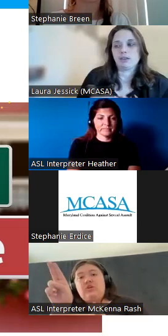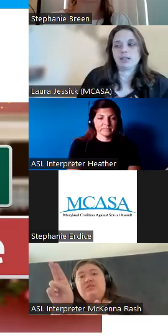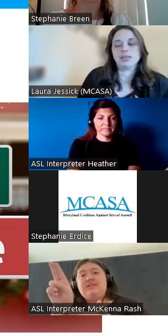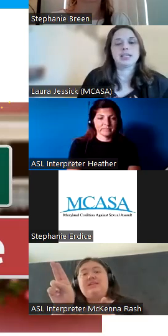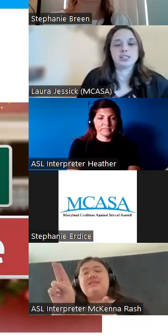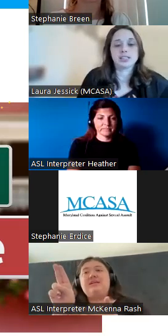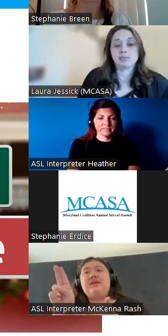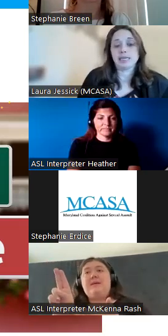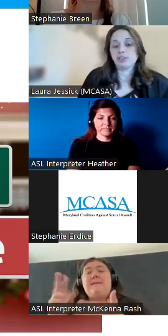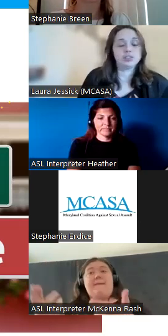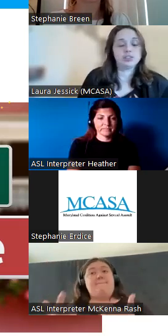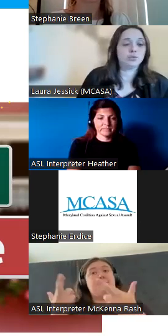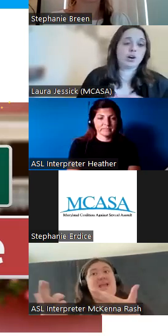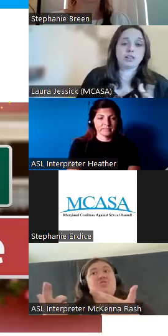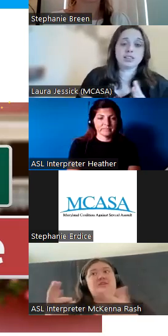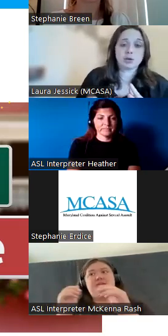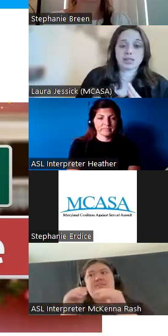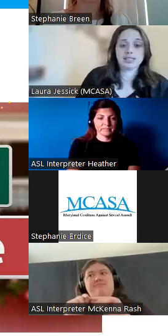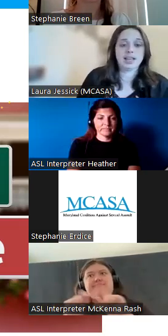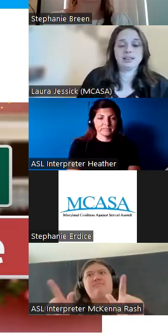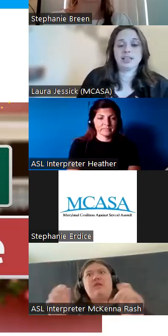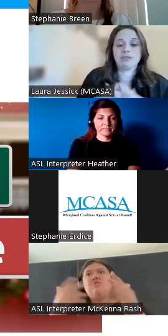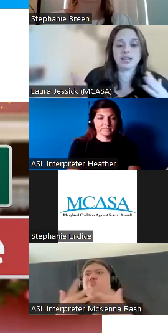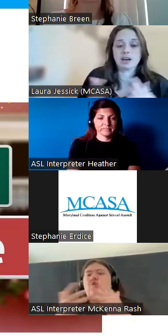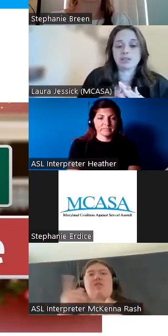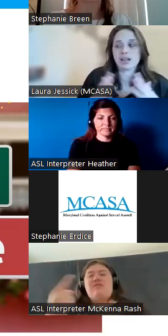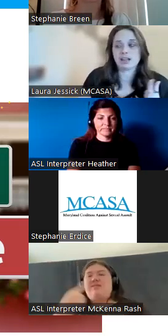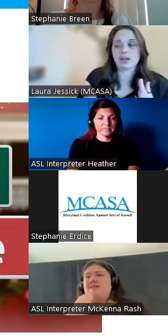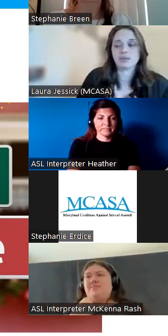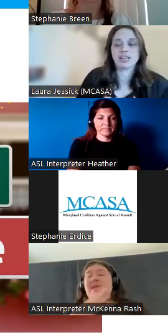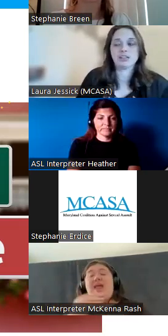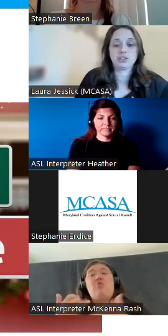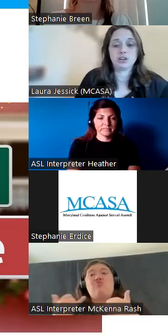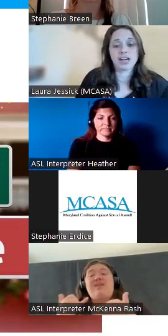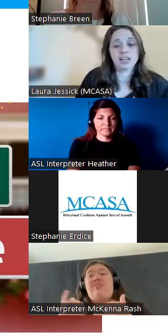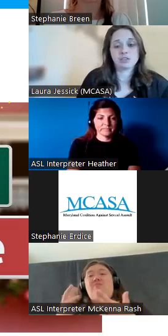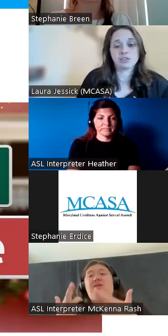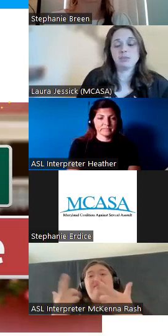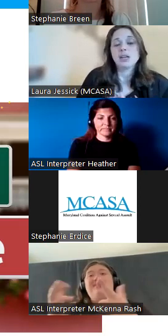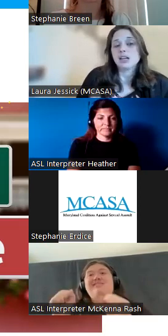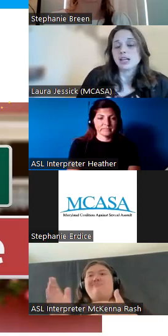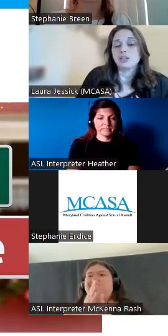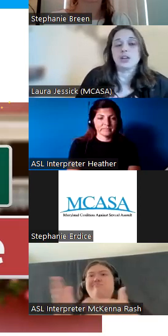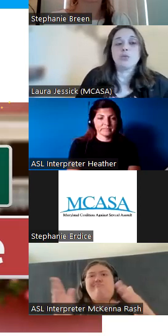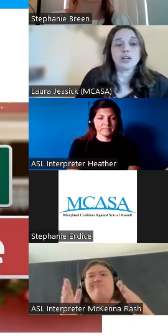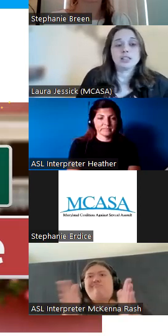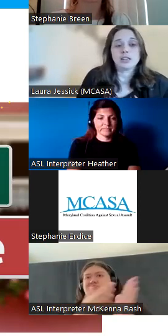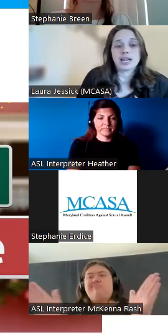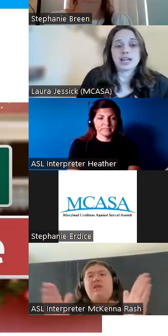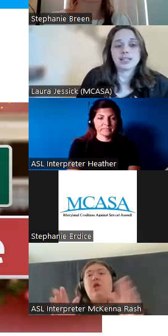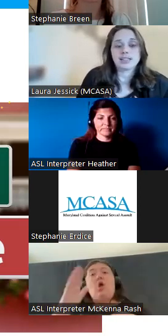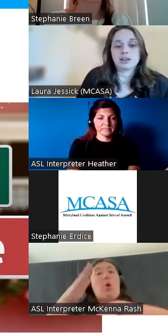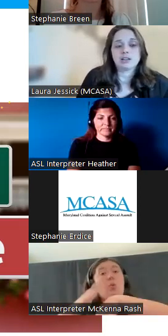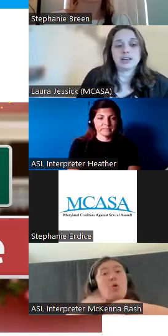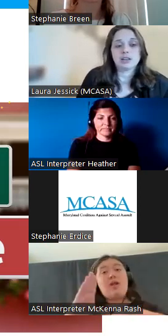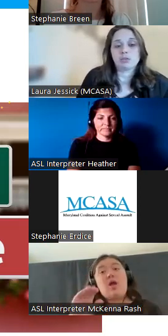the recommendations have been issued regardless of what they say. And right now that recommendation could range from including warnings on